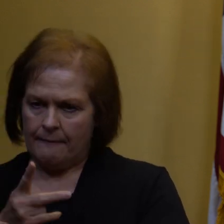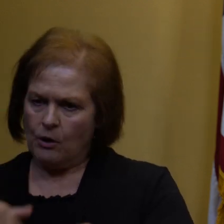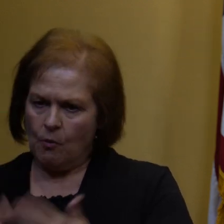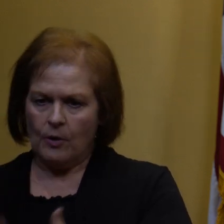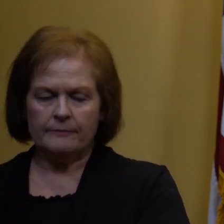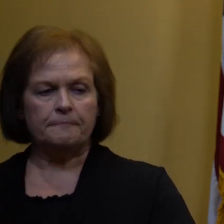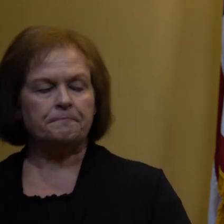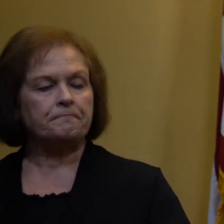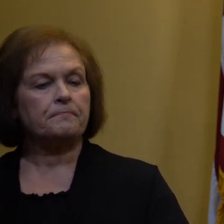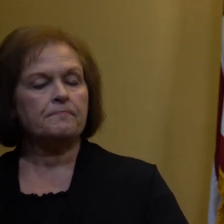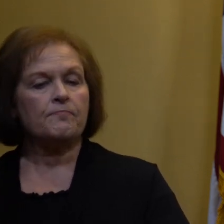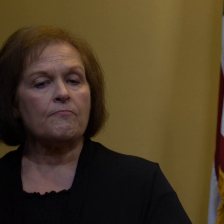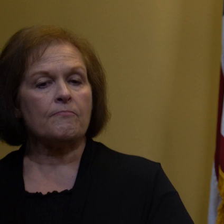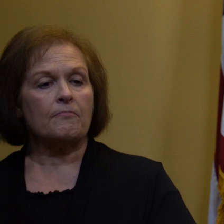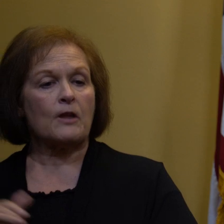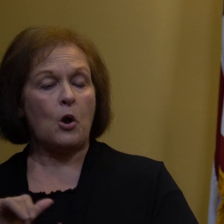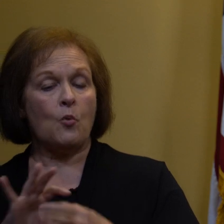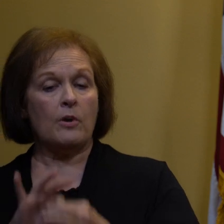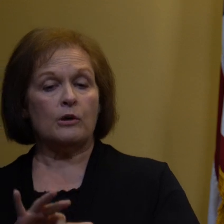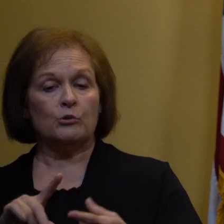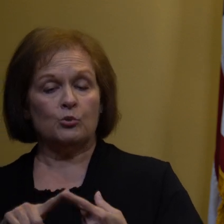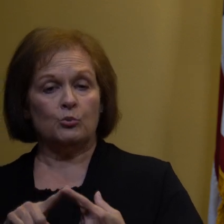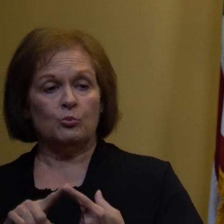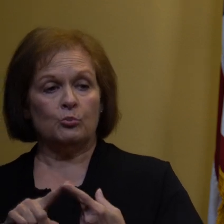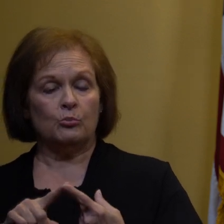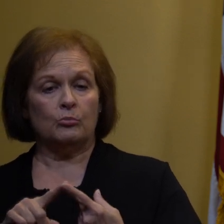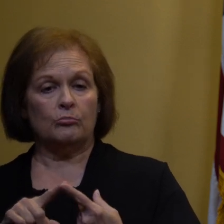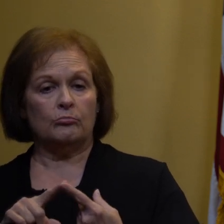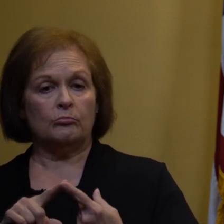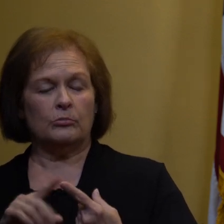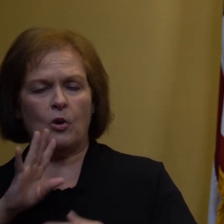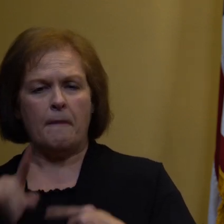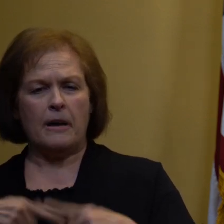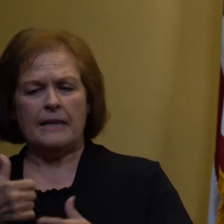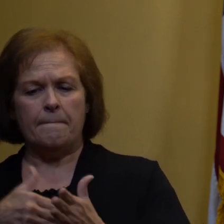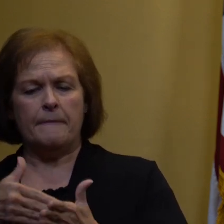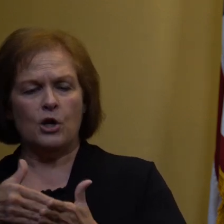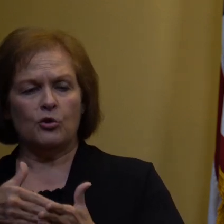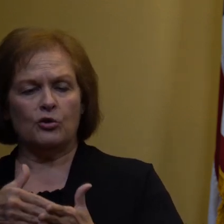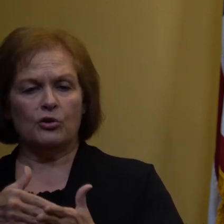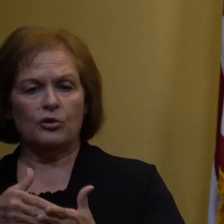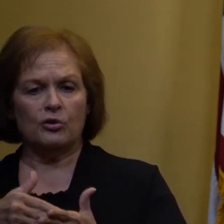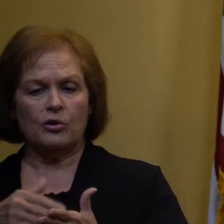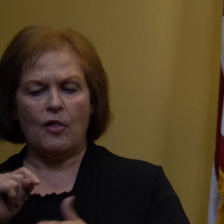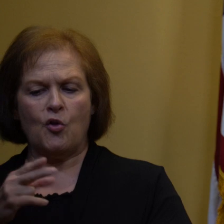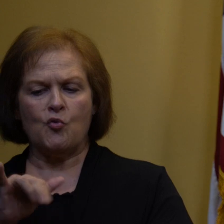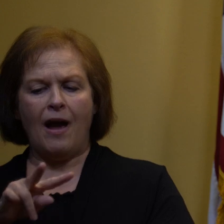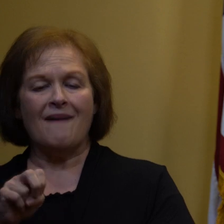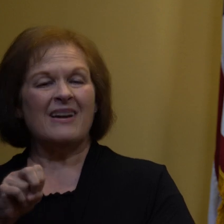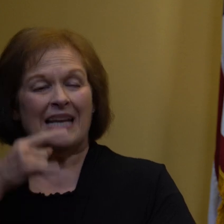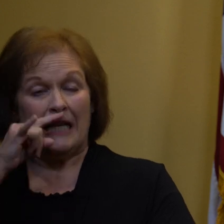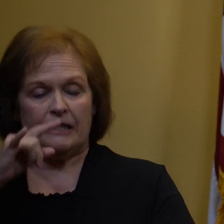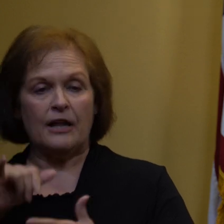city. Also, relative to, I talked about the $10 million going to Thrive Kids, but